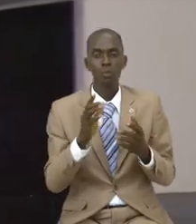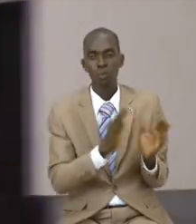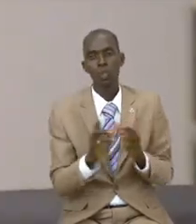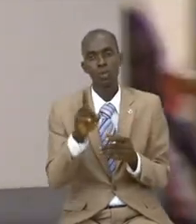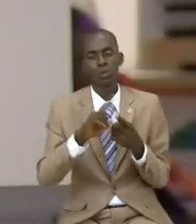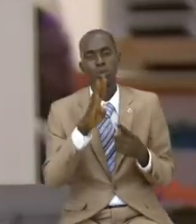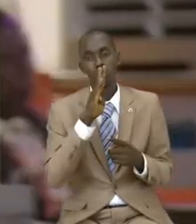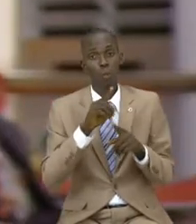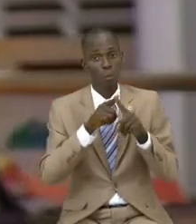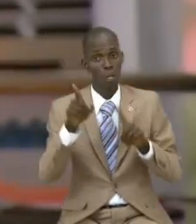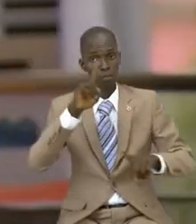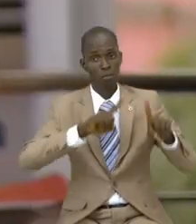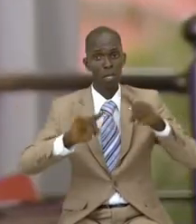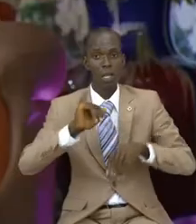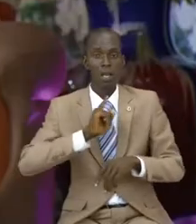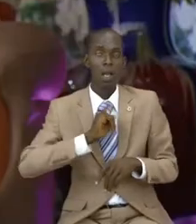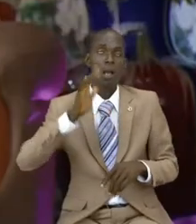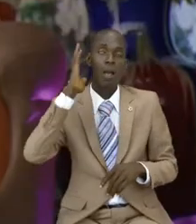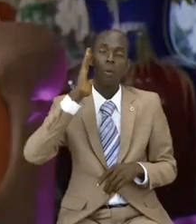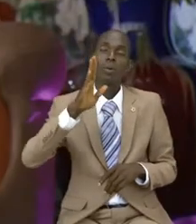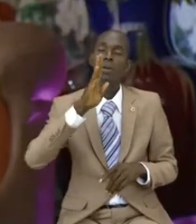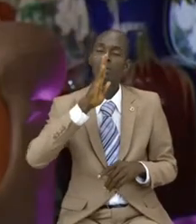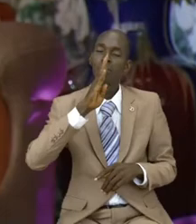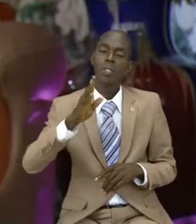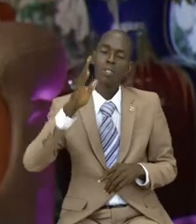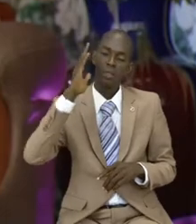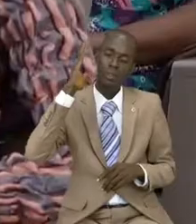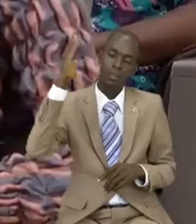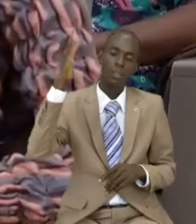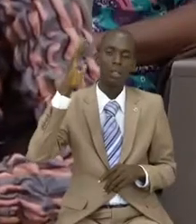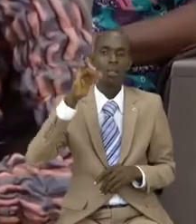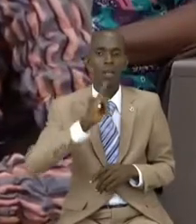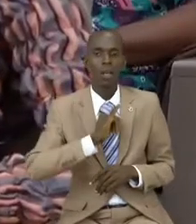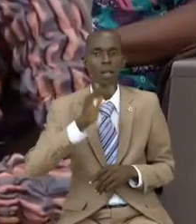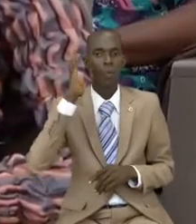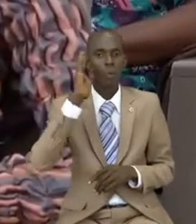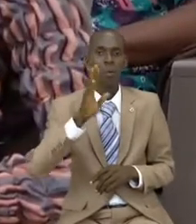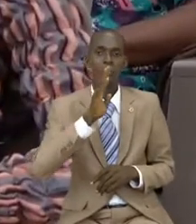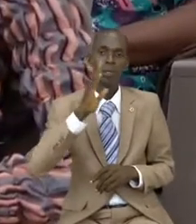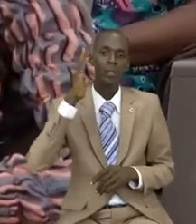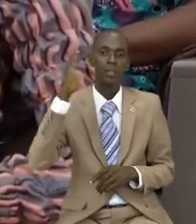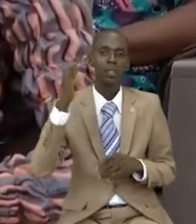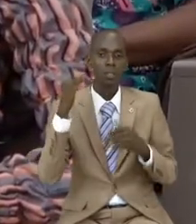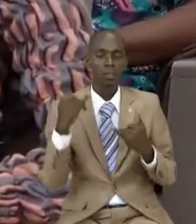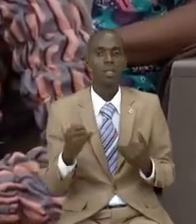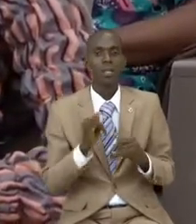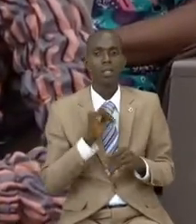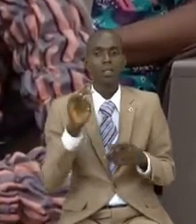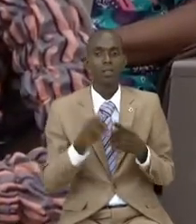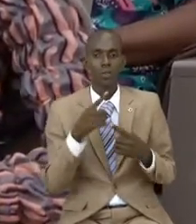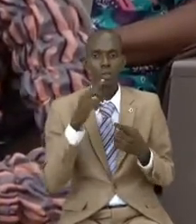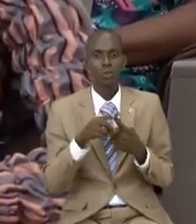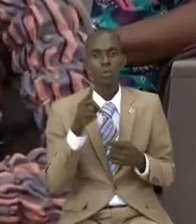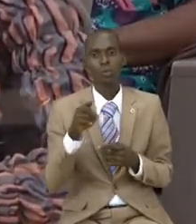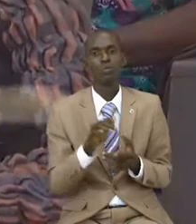will be there. I said, I will be there. Now, I need to tell you,